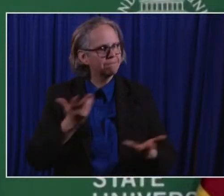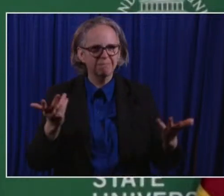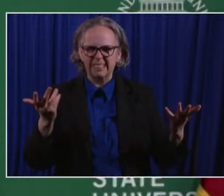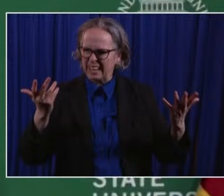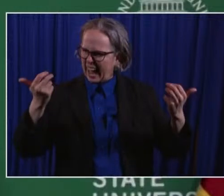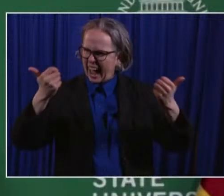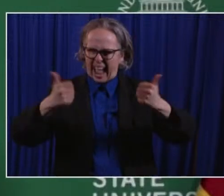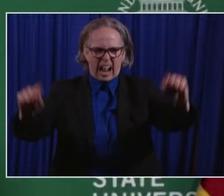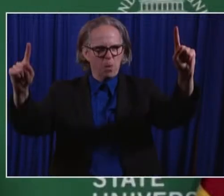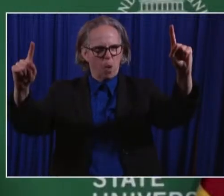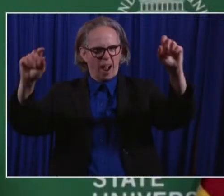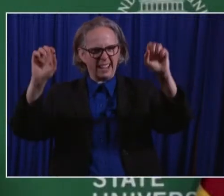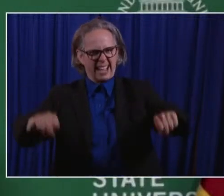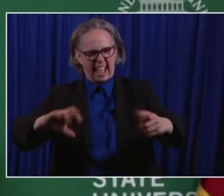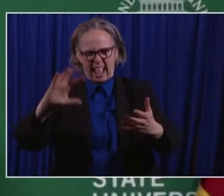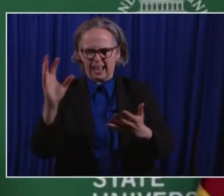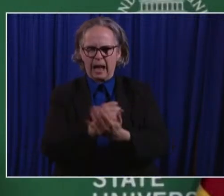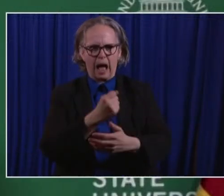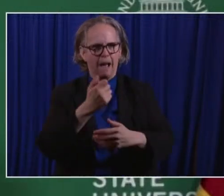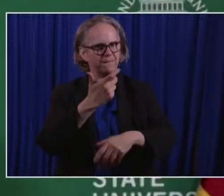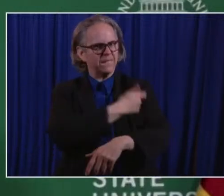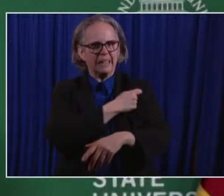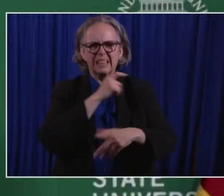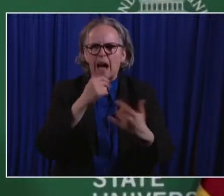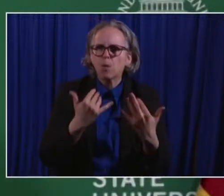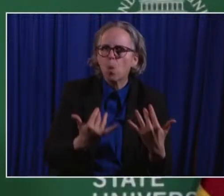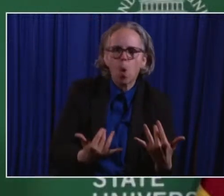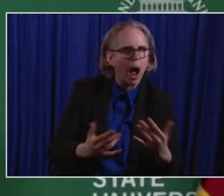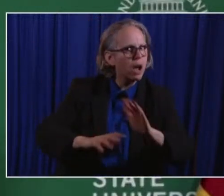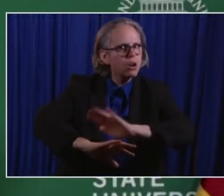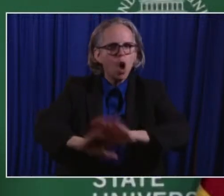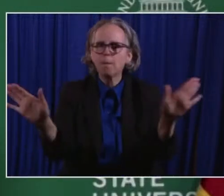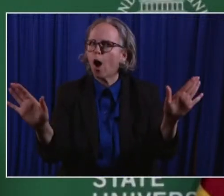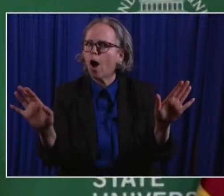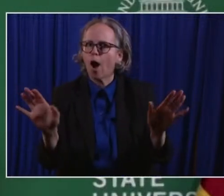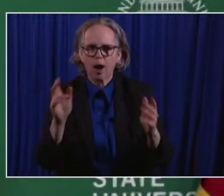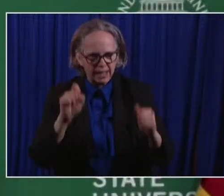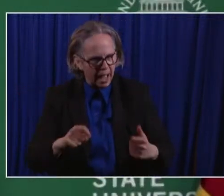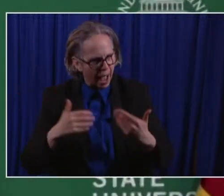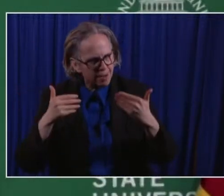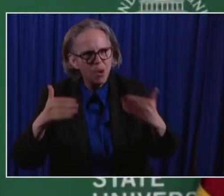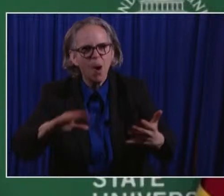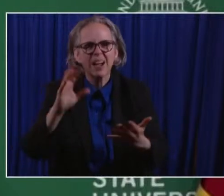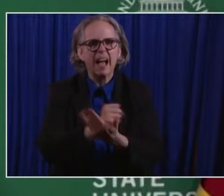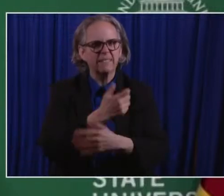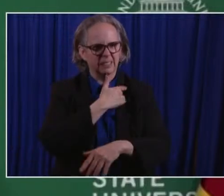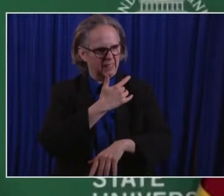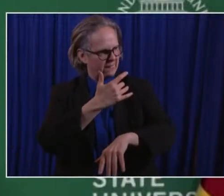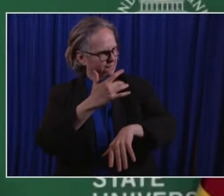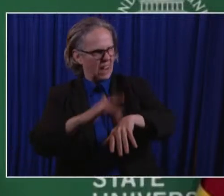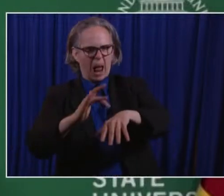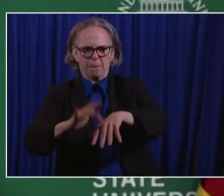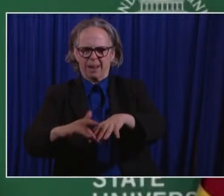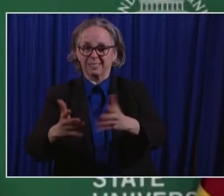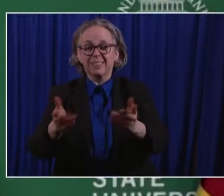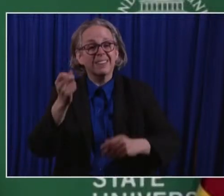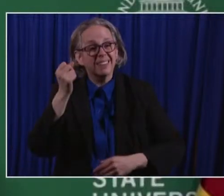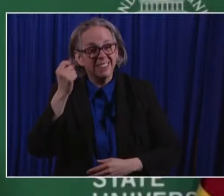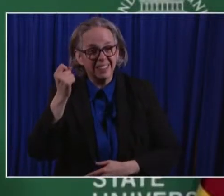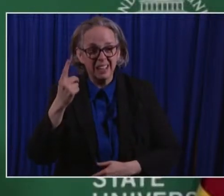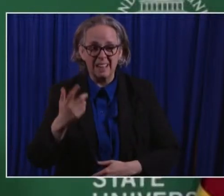can get the vaccine. Now's the time to get this ticket to enable you to do more things and to move